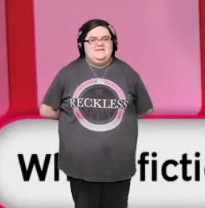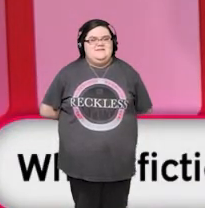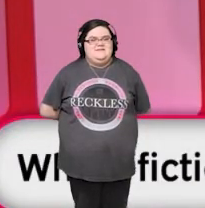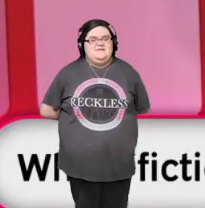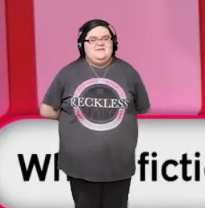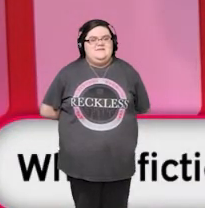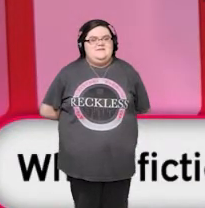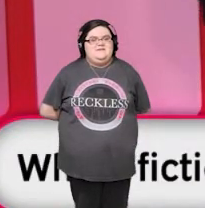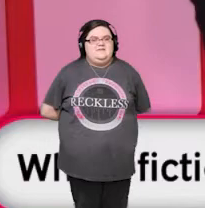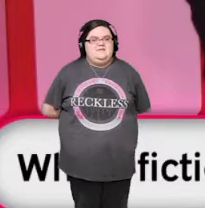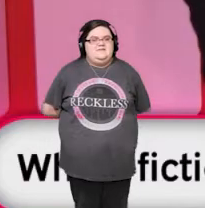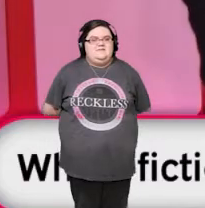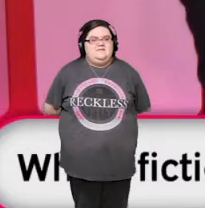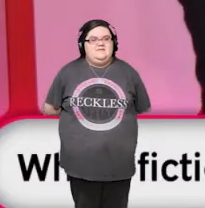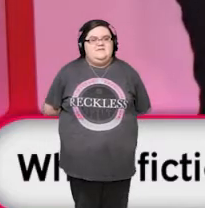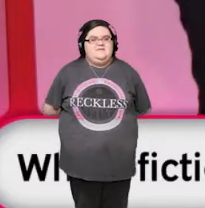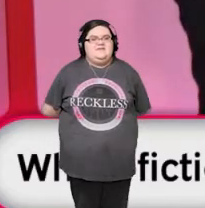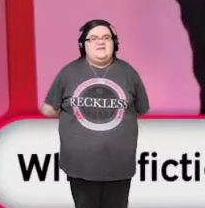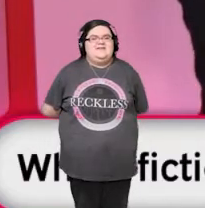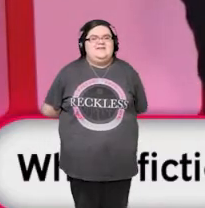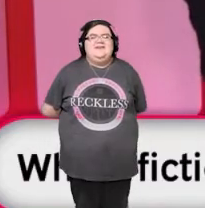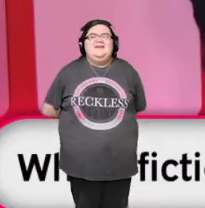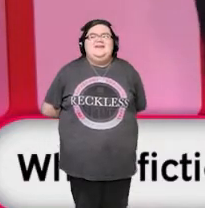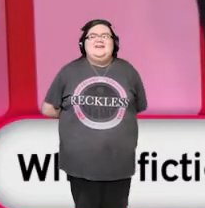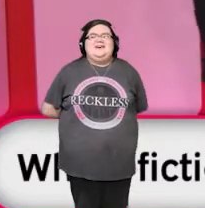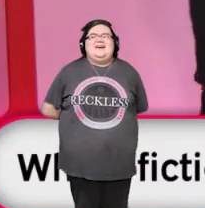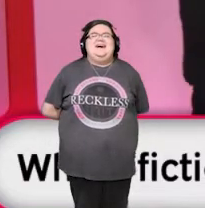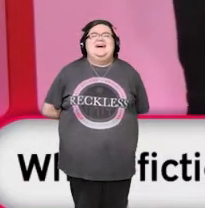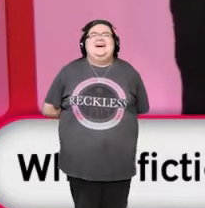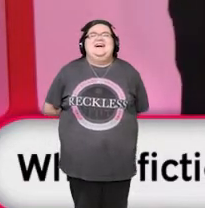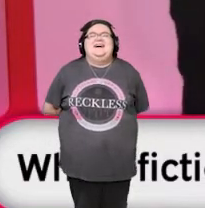Maybe someone boring. Like what about someone from Freezer?